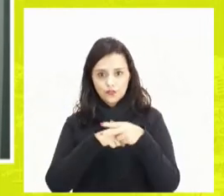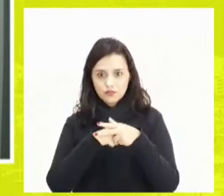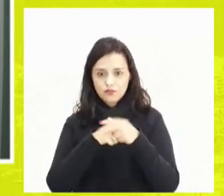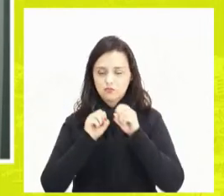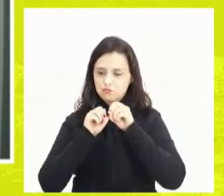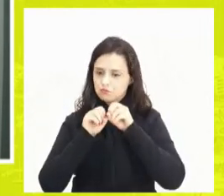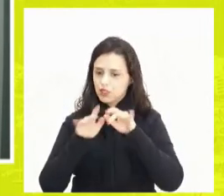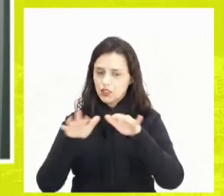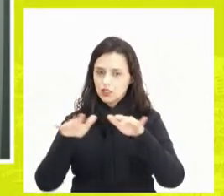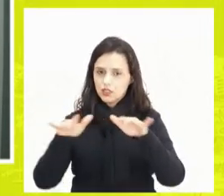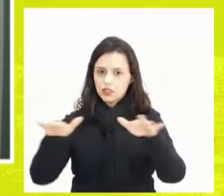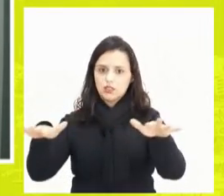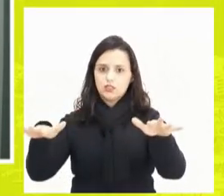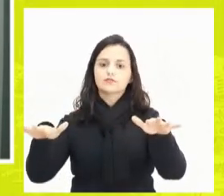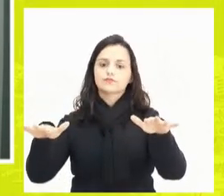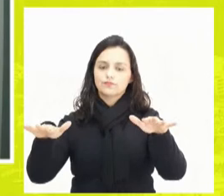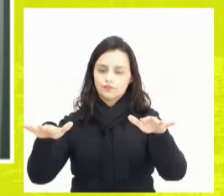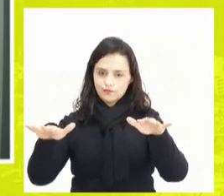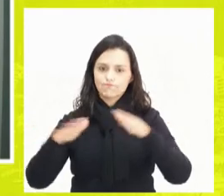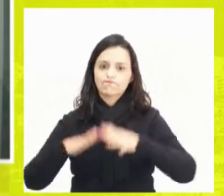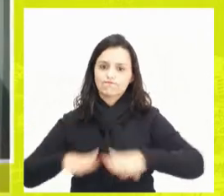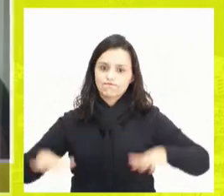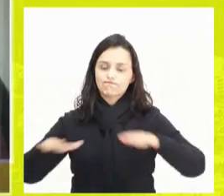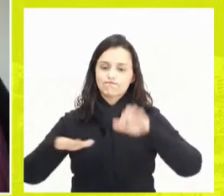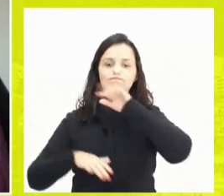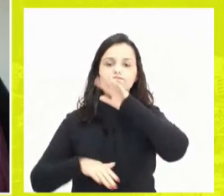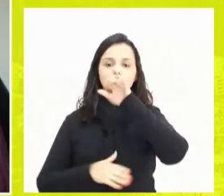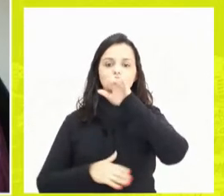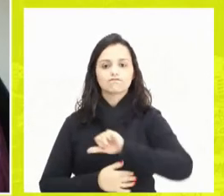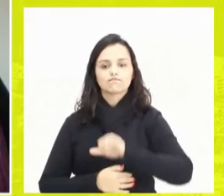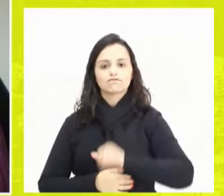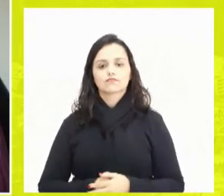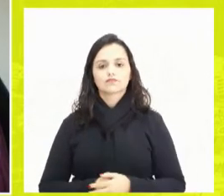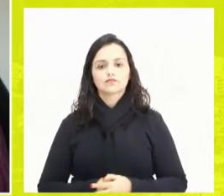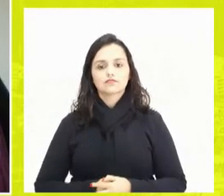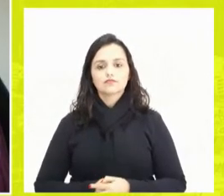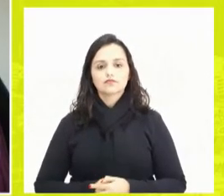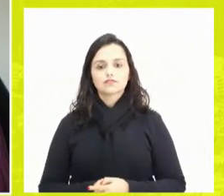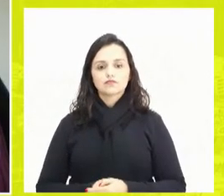with harmful impacts